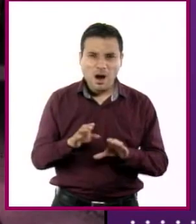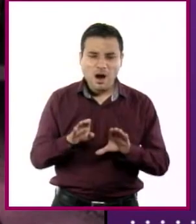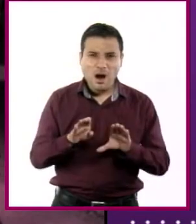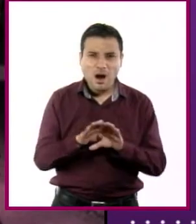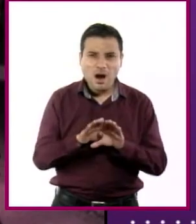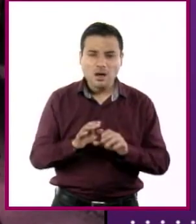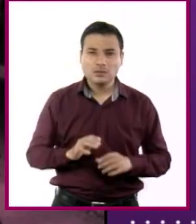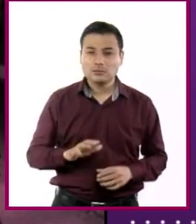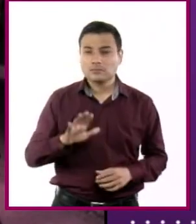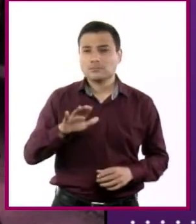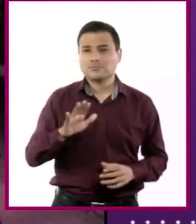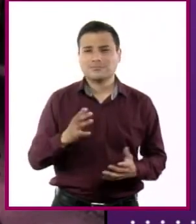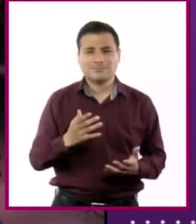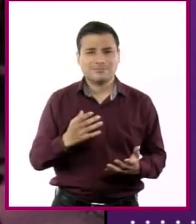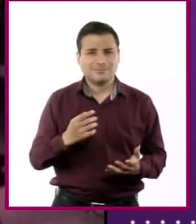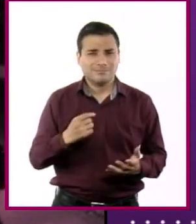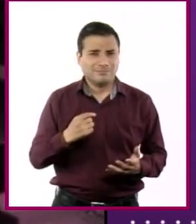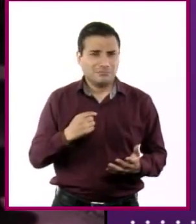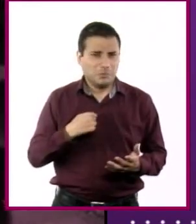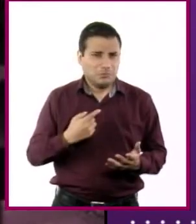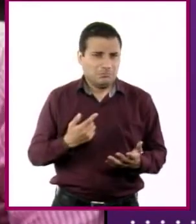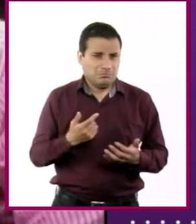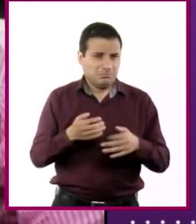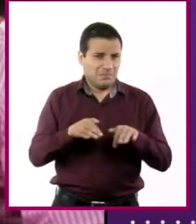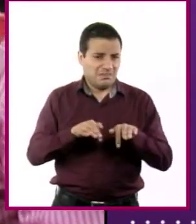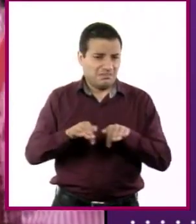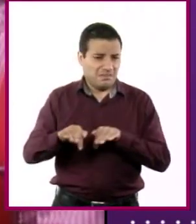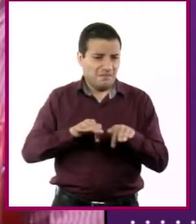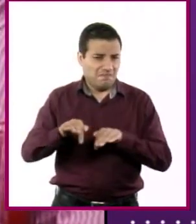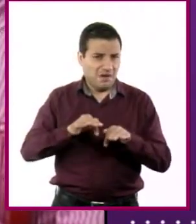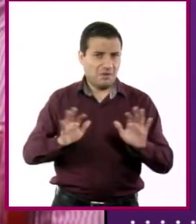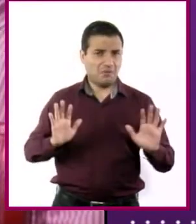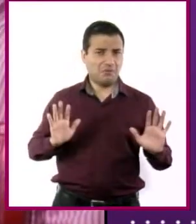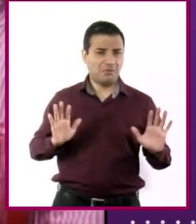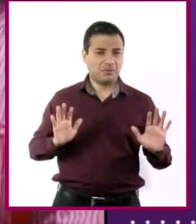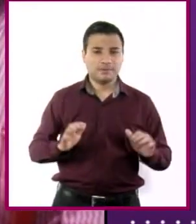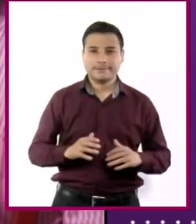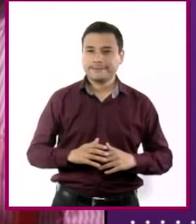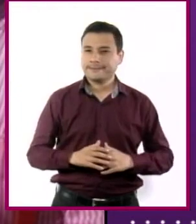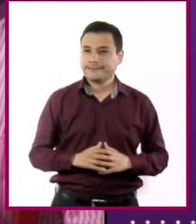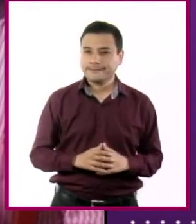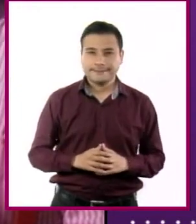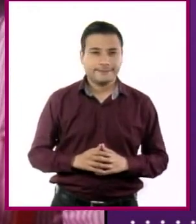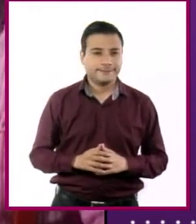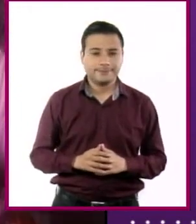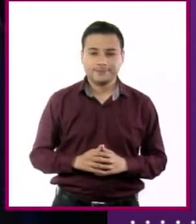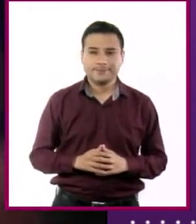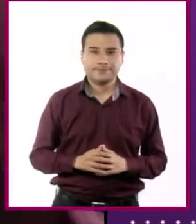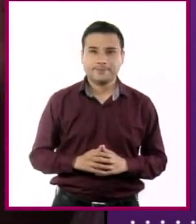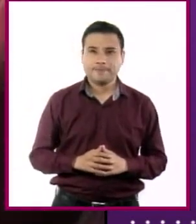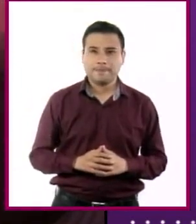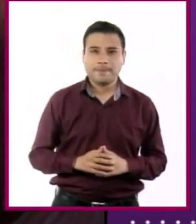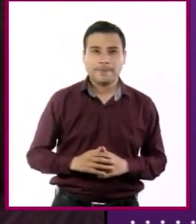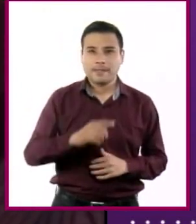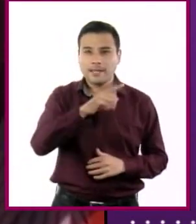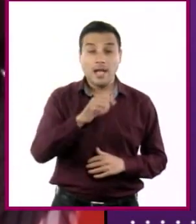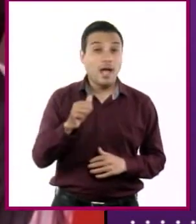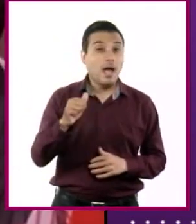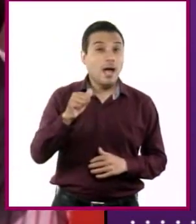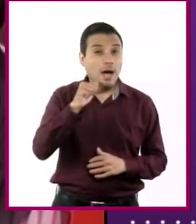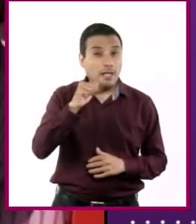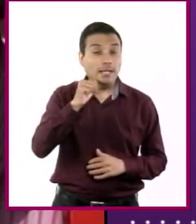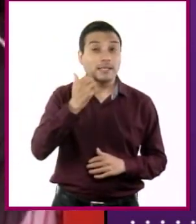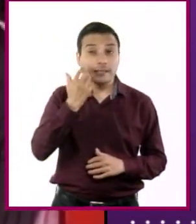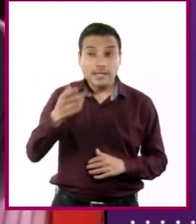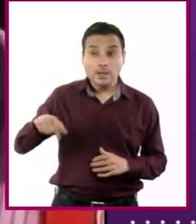Hey, I'm just trying to make a living. Agatha wants us to stop working on cases. Never!